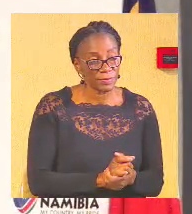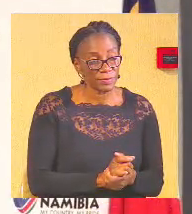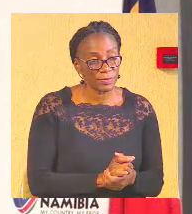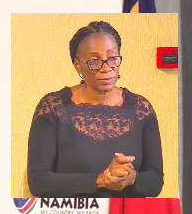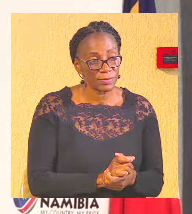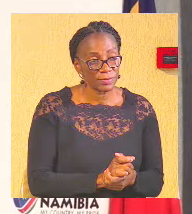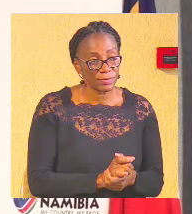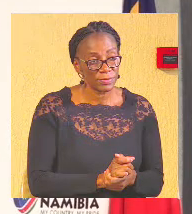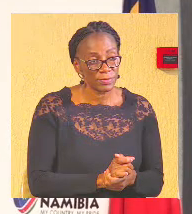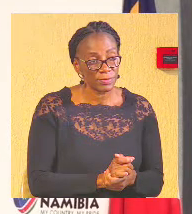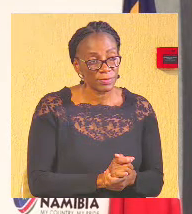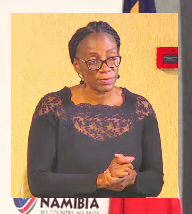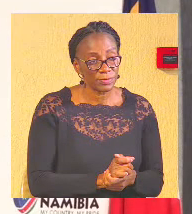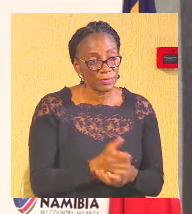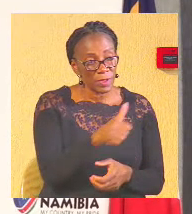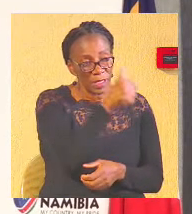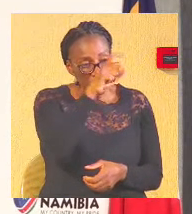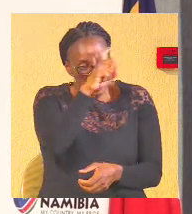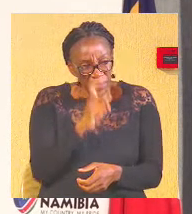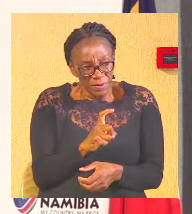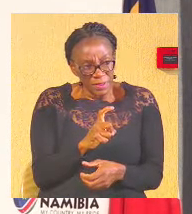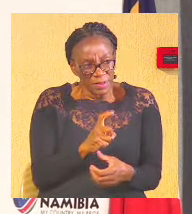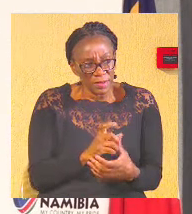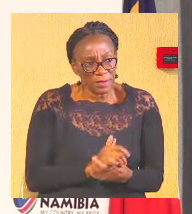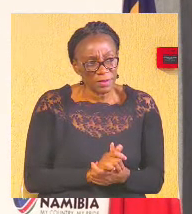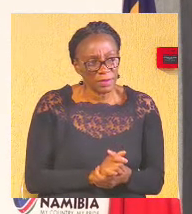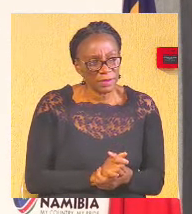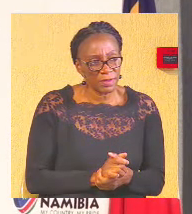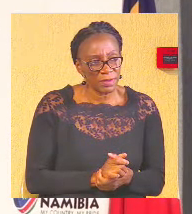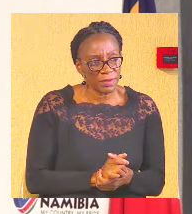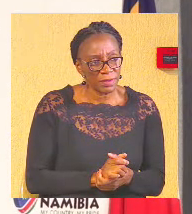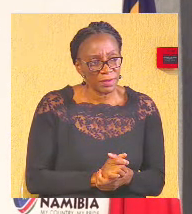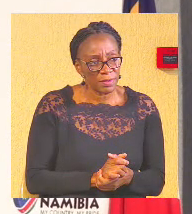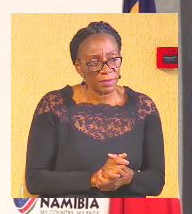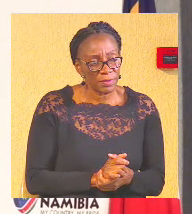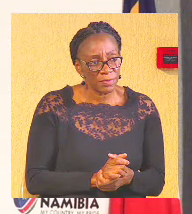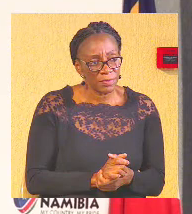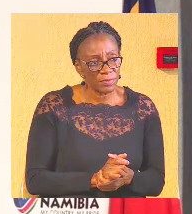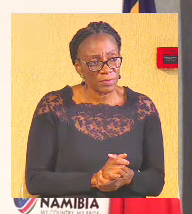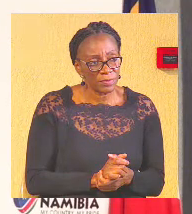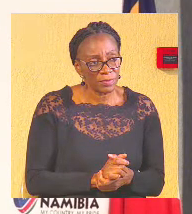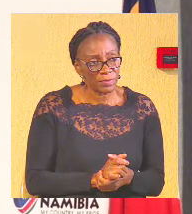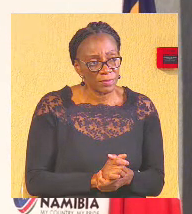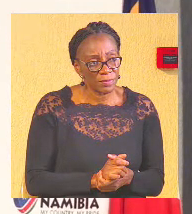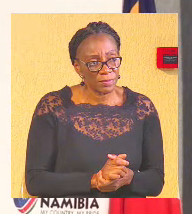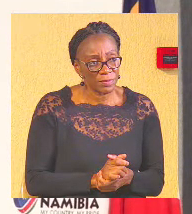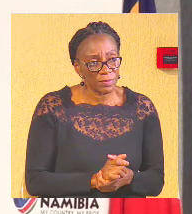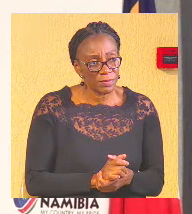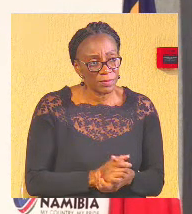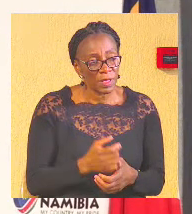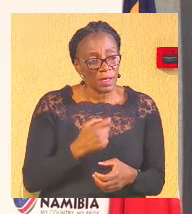that I want to pose is, I understand during the beginning of this week, the ministry has actually kicked out or rolled out the mass